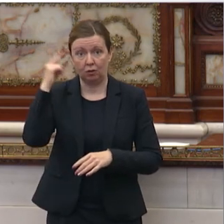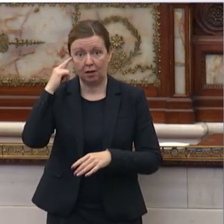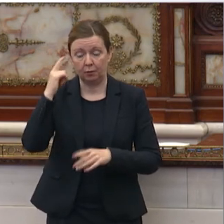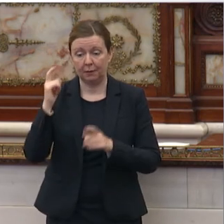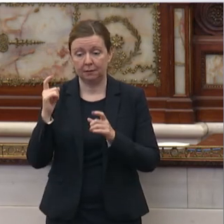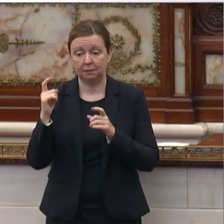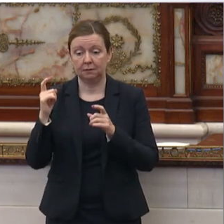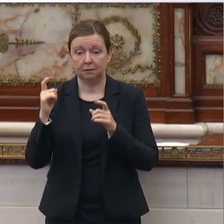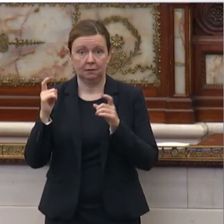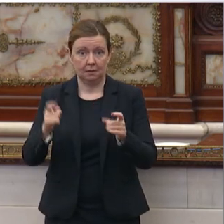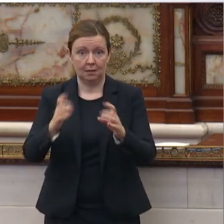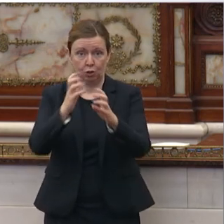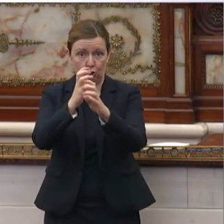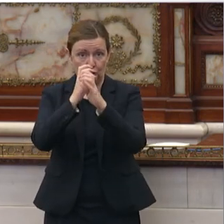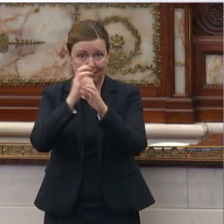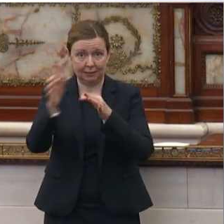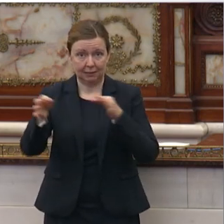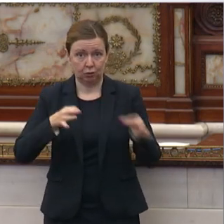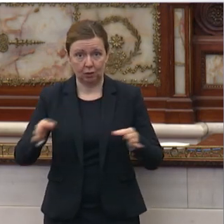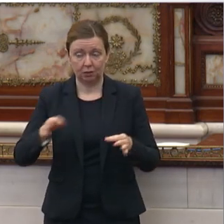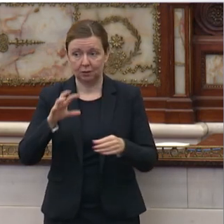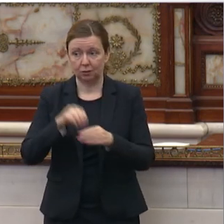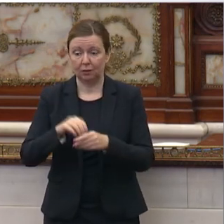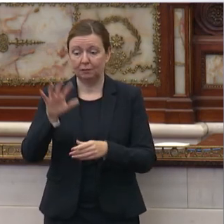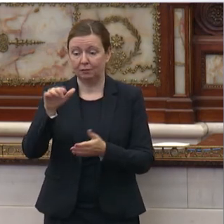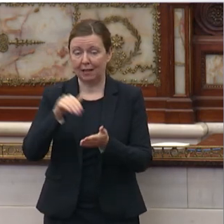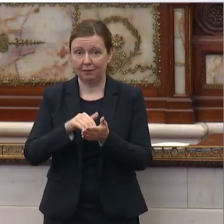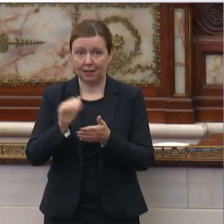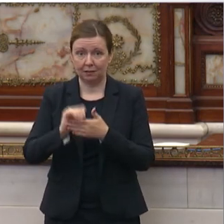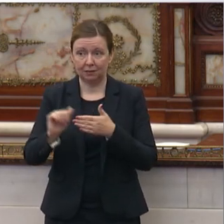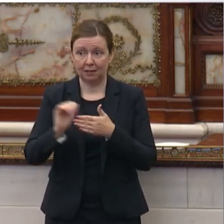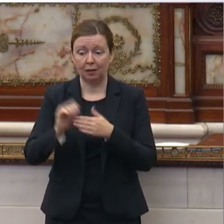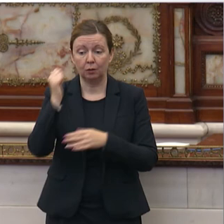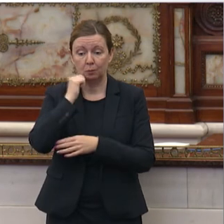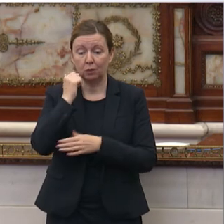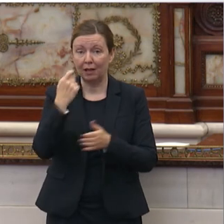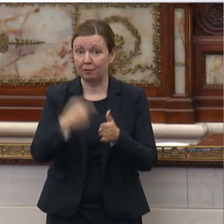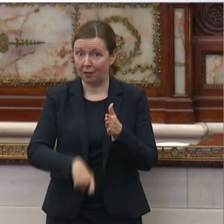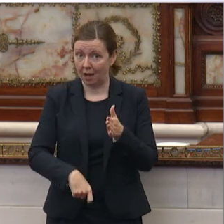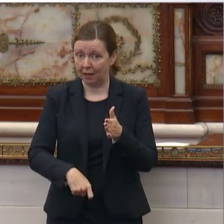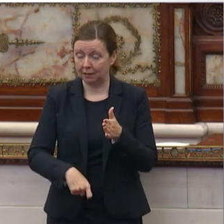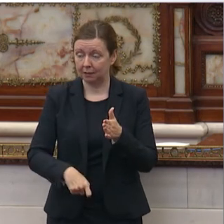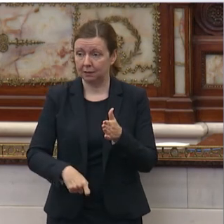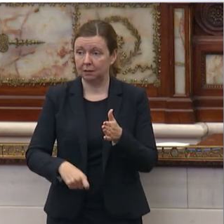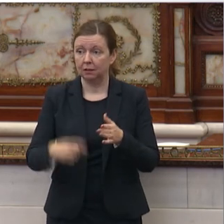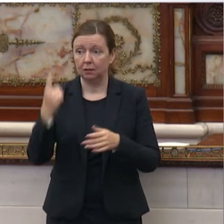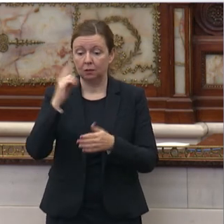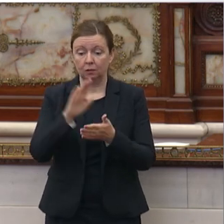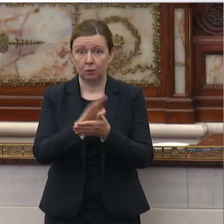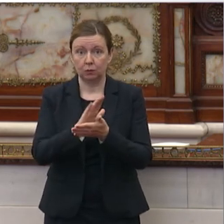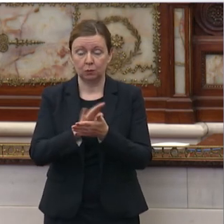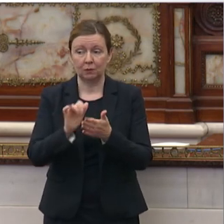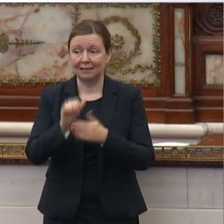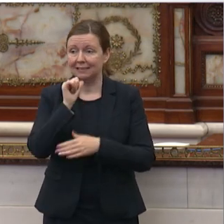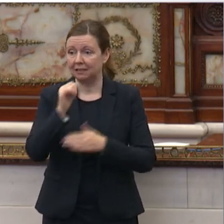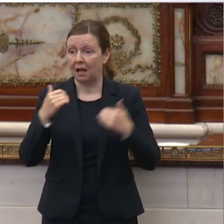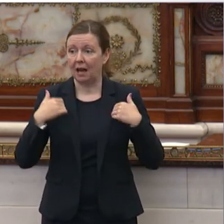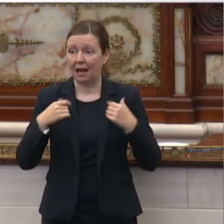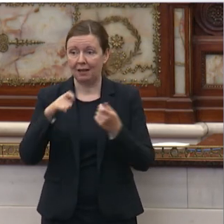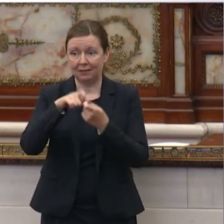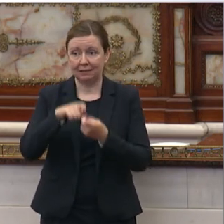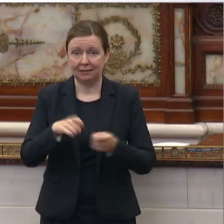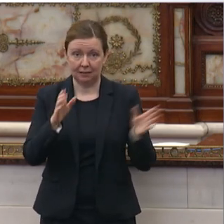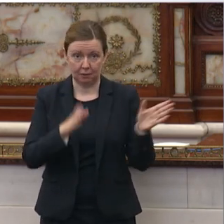issued strict instructions, including a $5,000 per day fine for schools that did not have a detailed